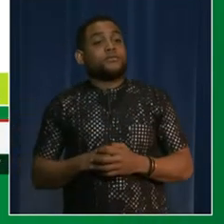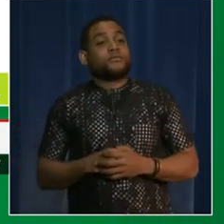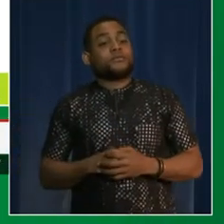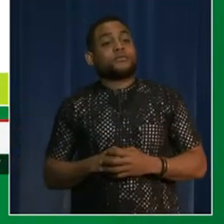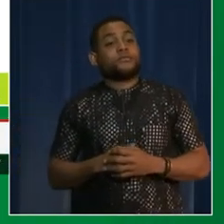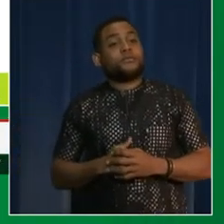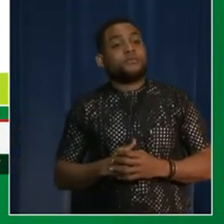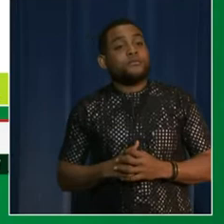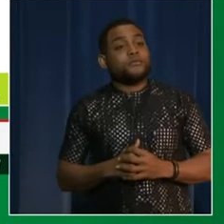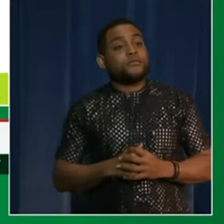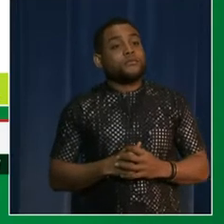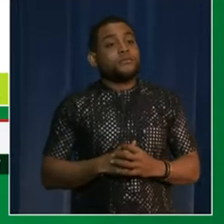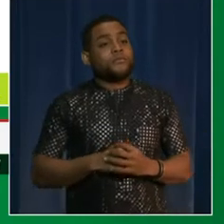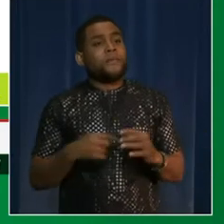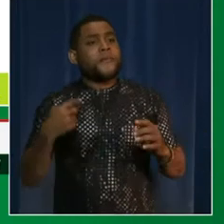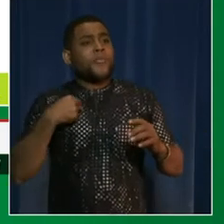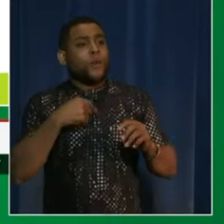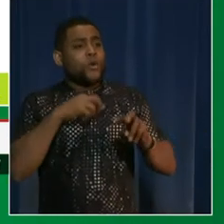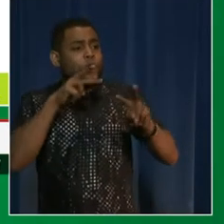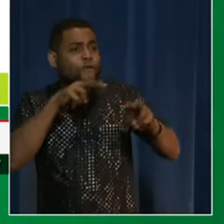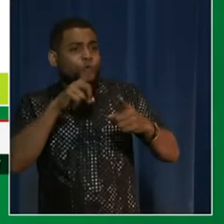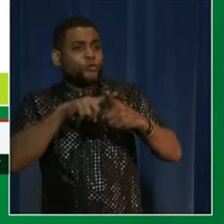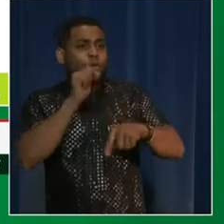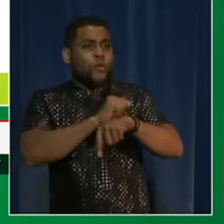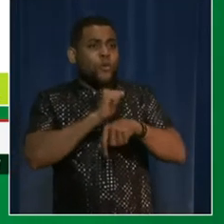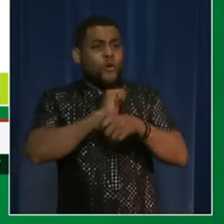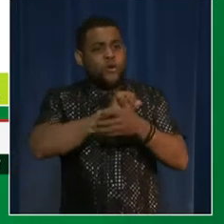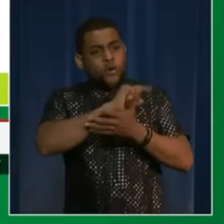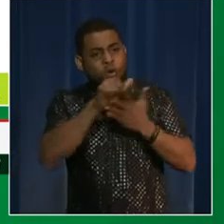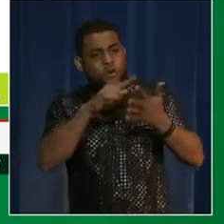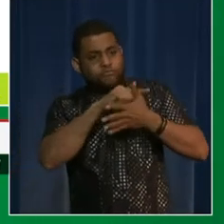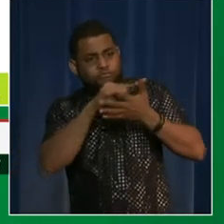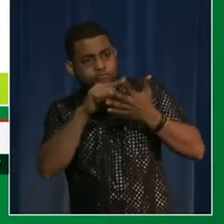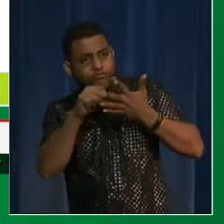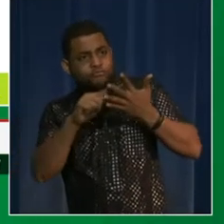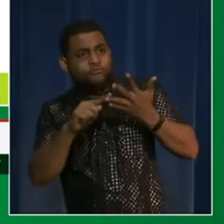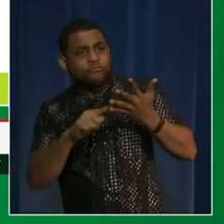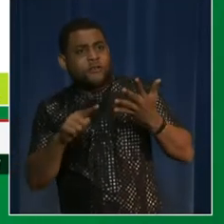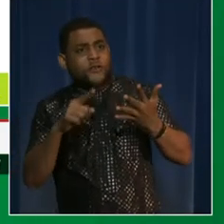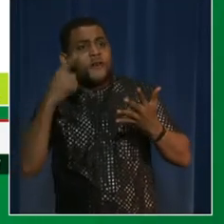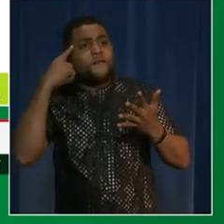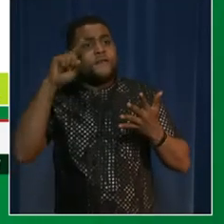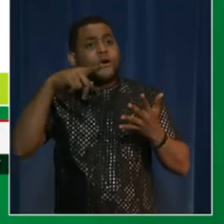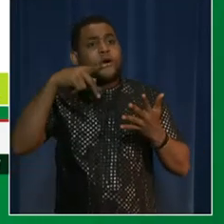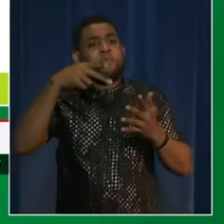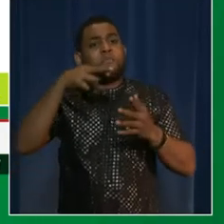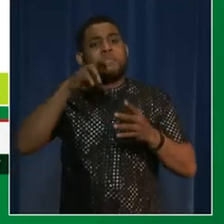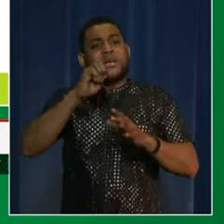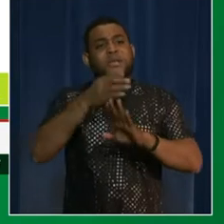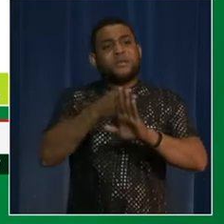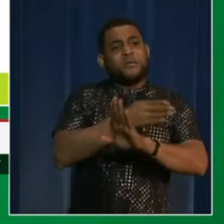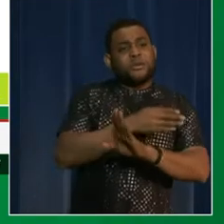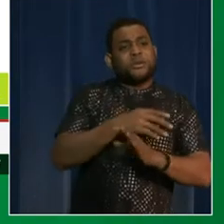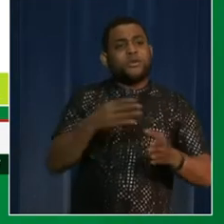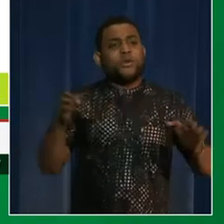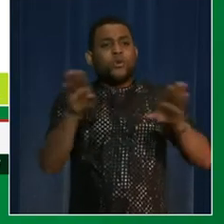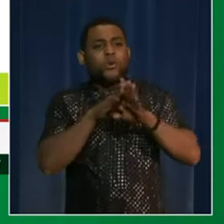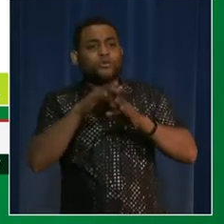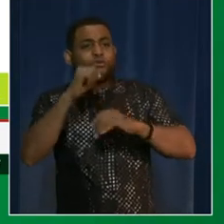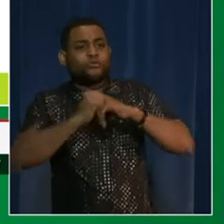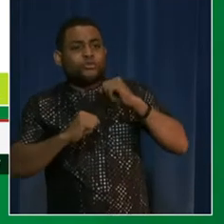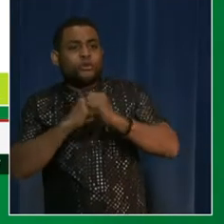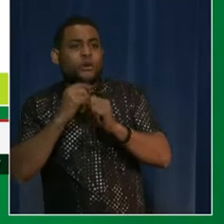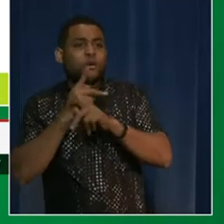We look to work at every stage of the project, and we've successfully closed pre-development, we've successfully closed construction loans, and we've successfully closed